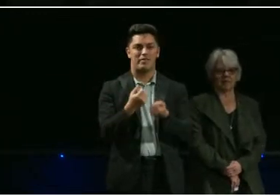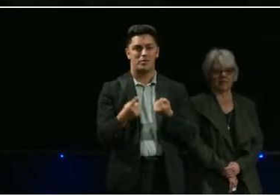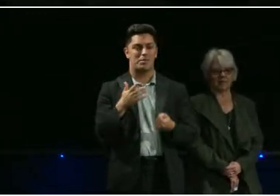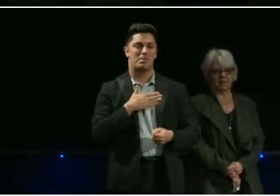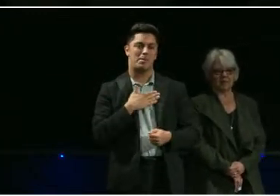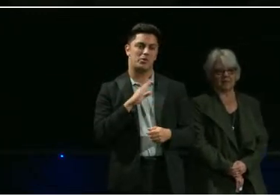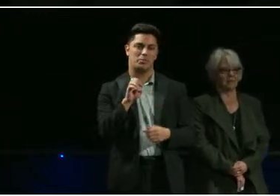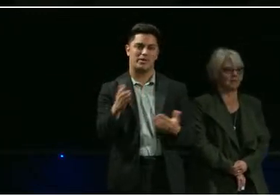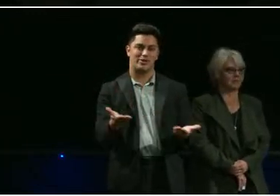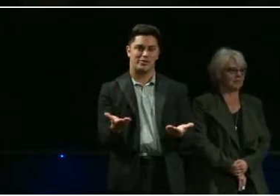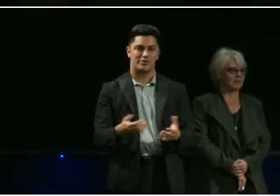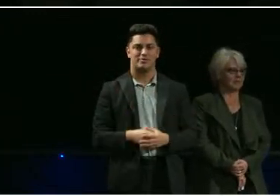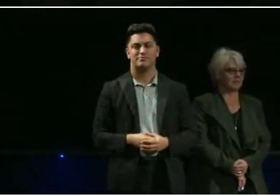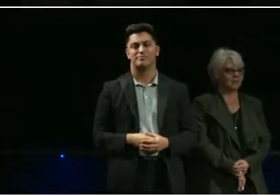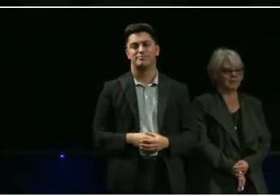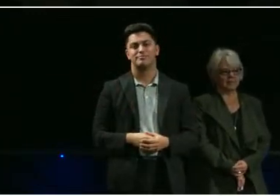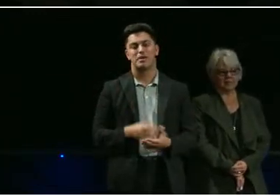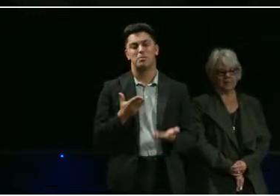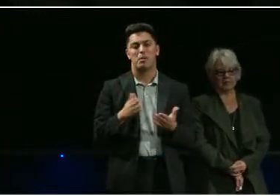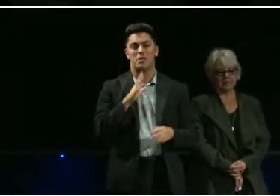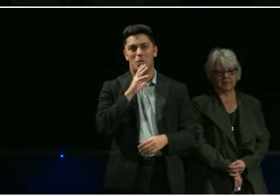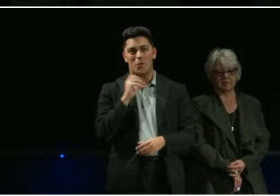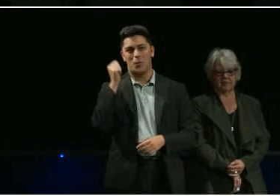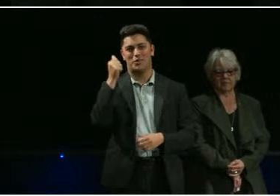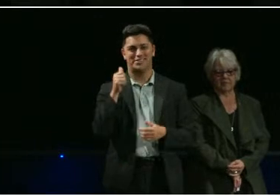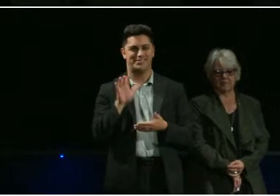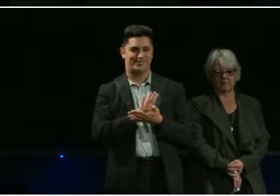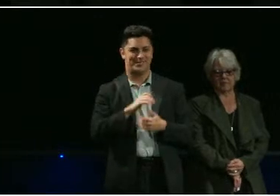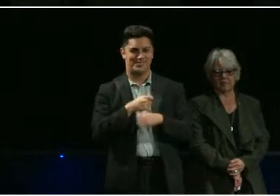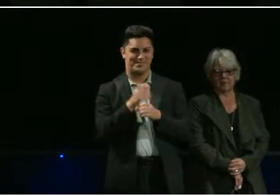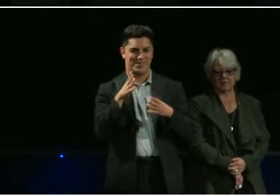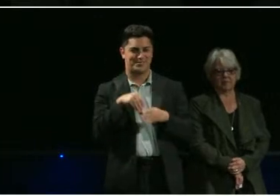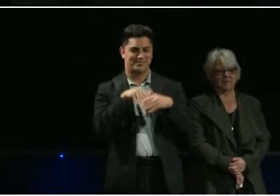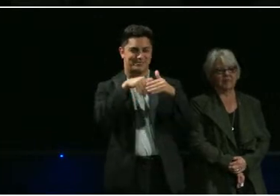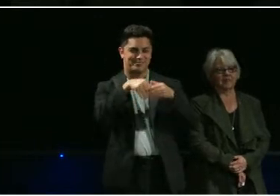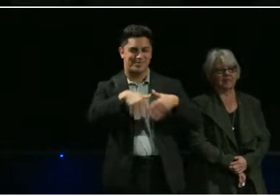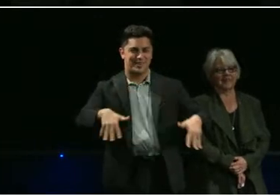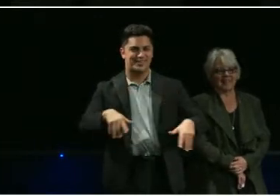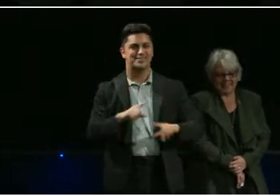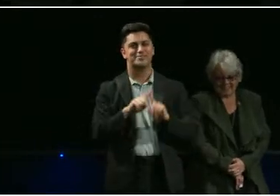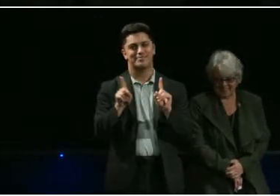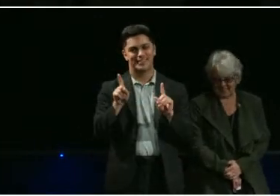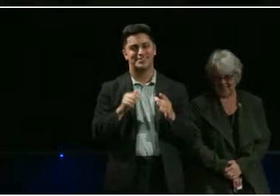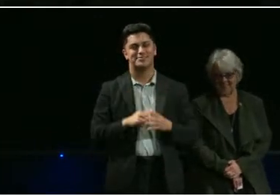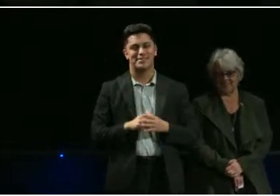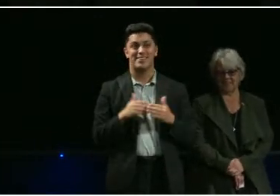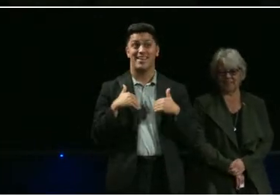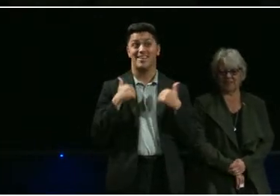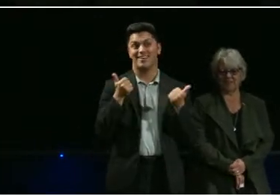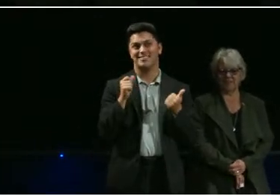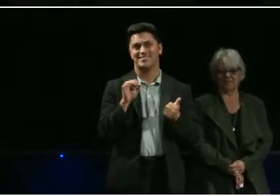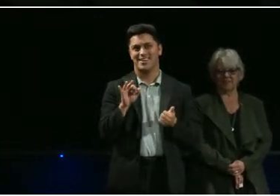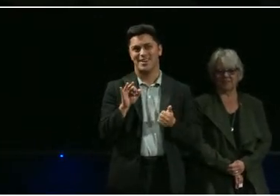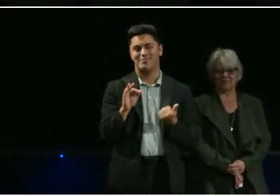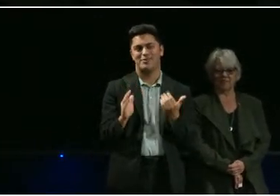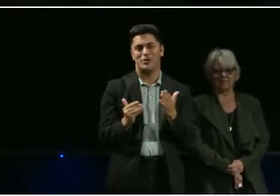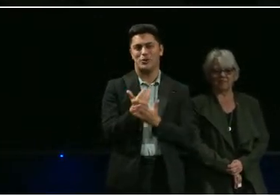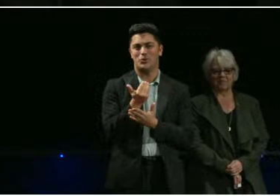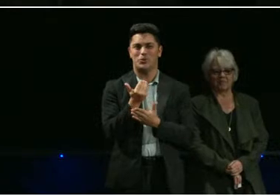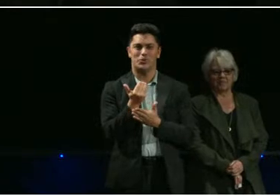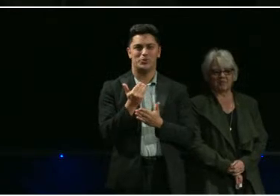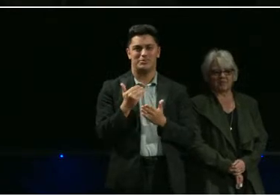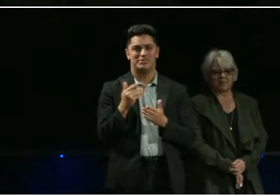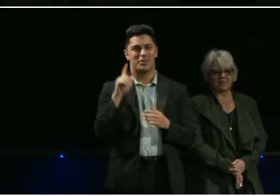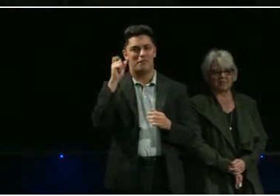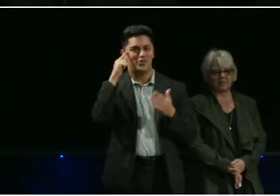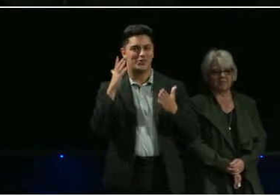happy to be here. I'm probably the oldest filmmaker in the branch, but the youngest of newest